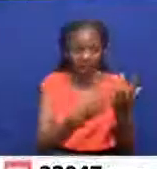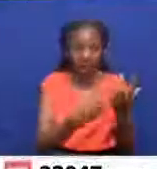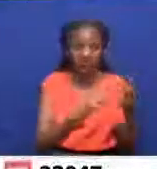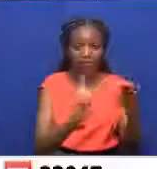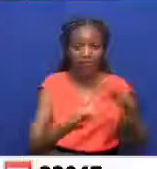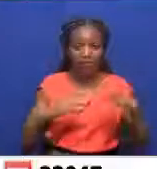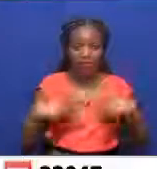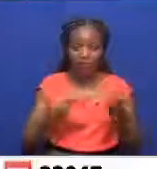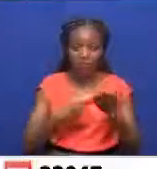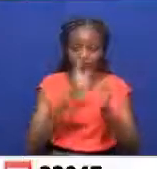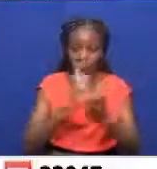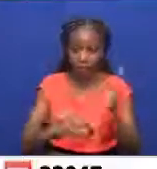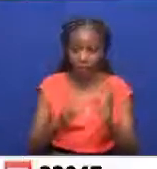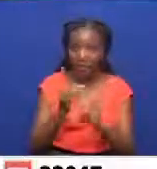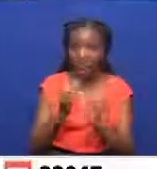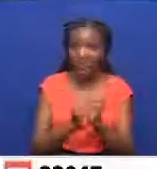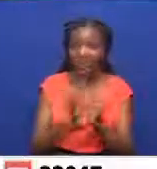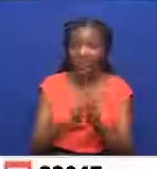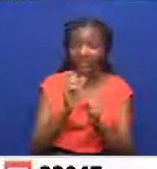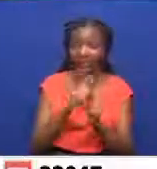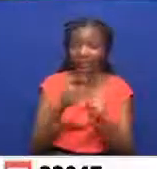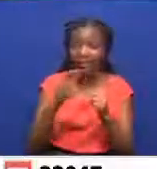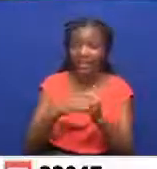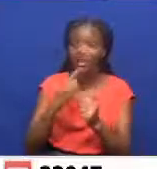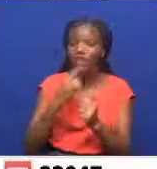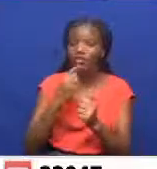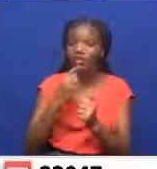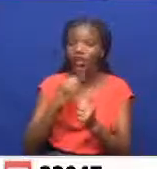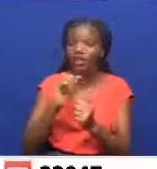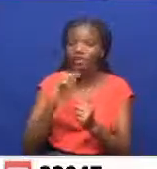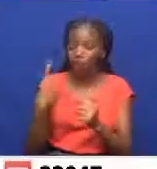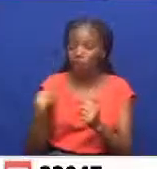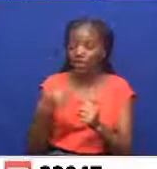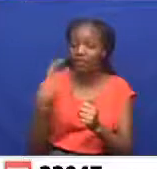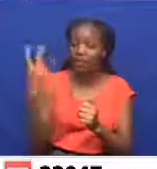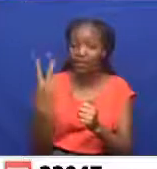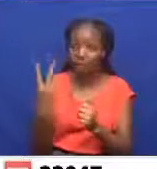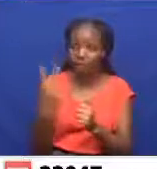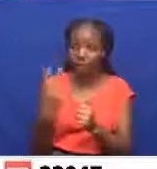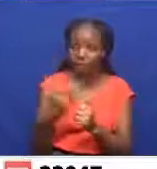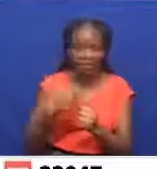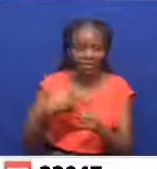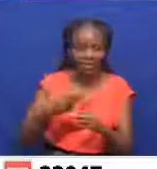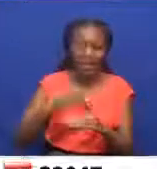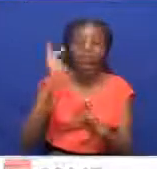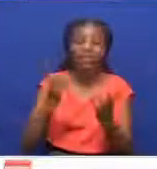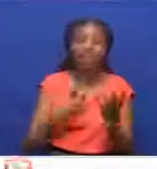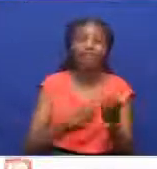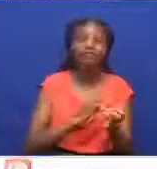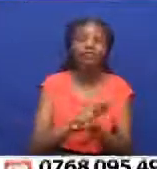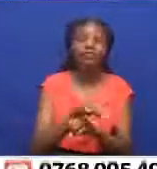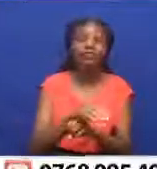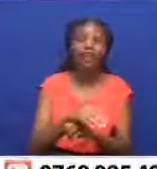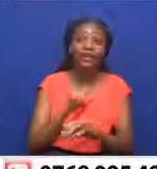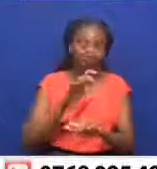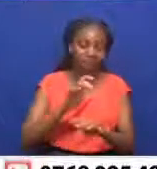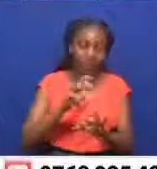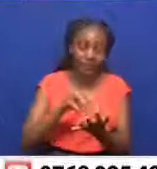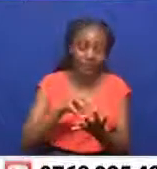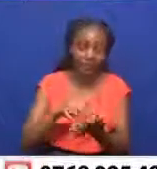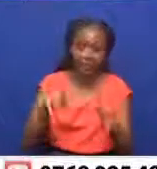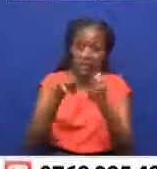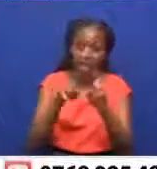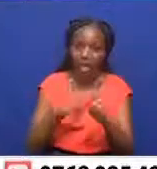on the 13th of September, Turkana County came second in the counties with the highest number of COVID-19 cases